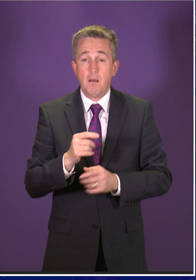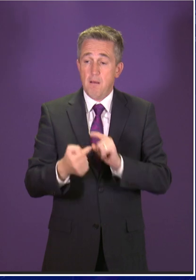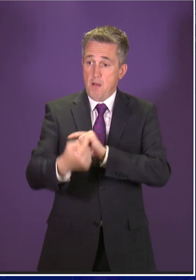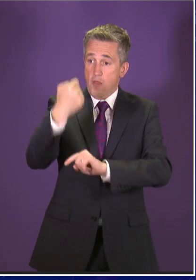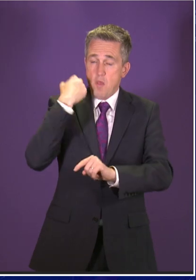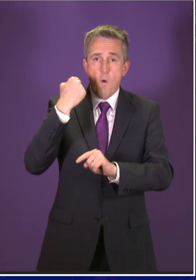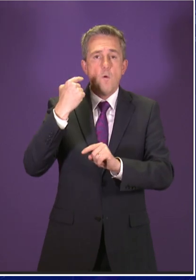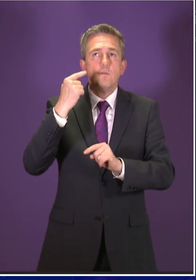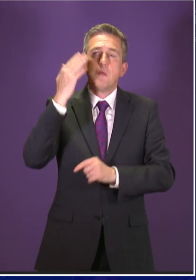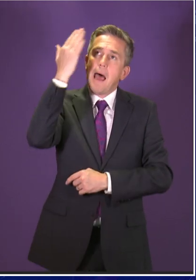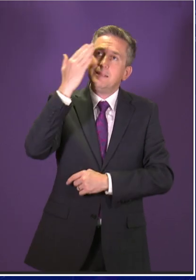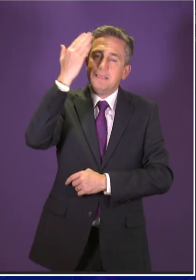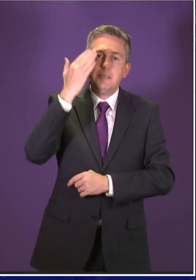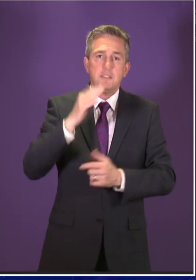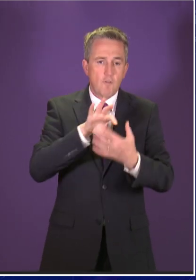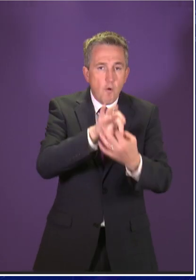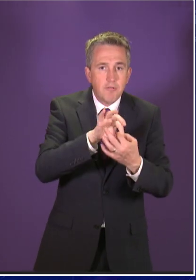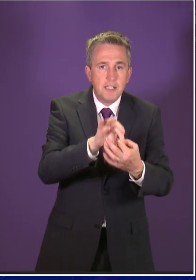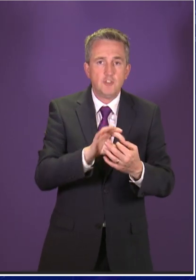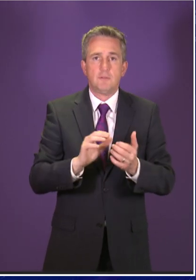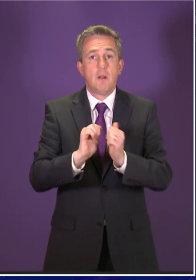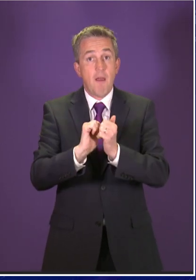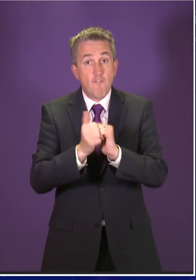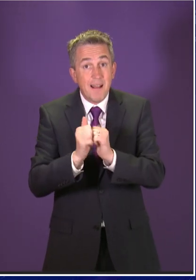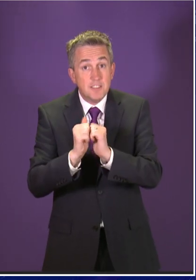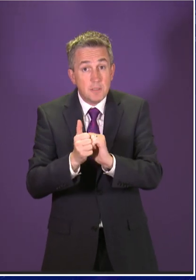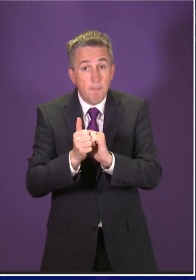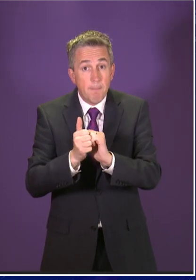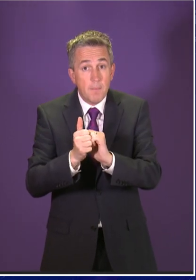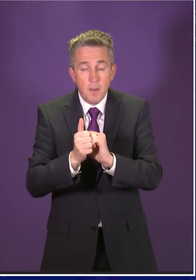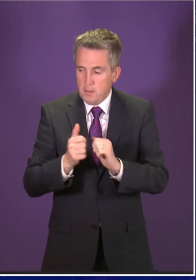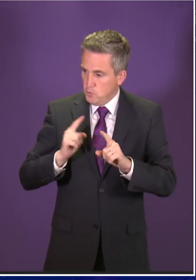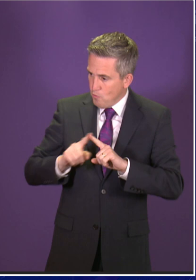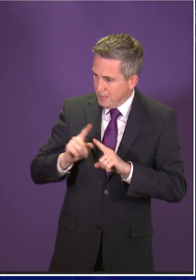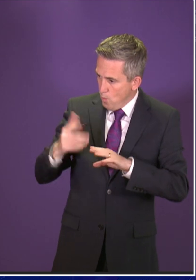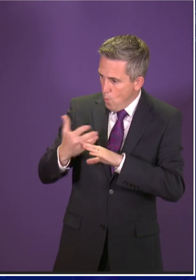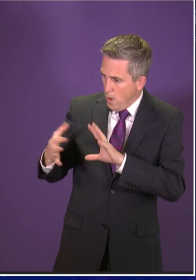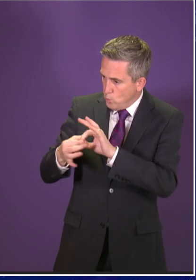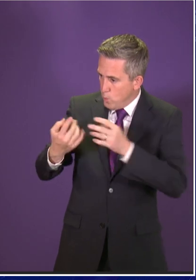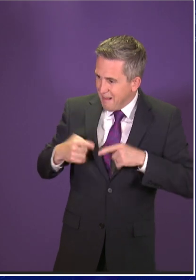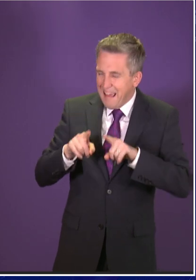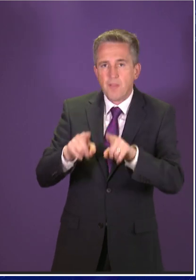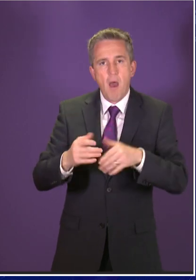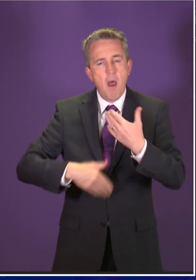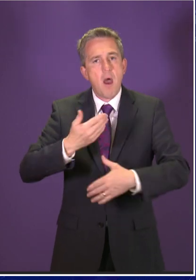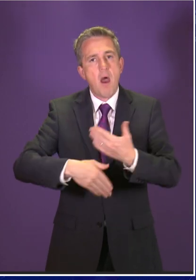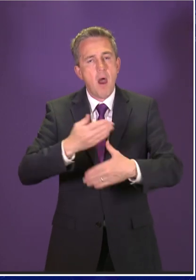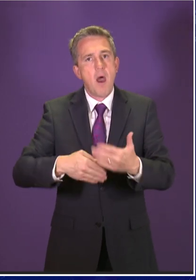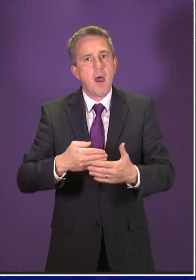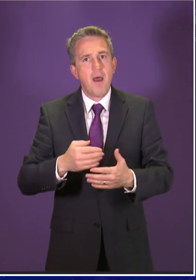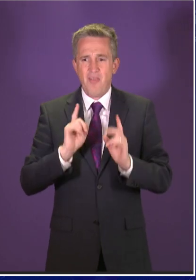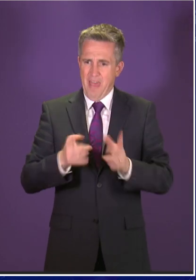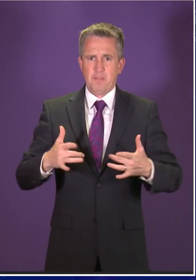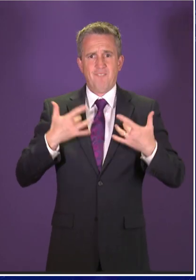of cooperation, friendship, and working towards the common good underpinned much of the